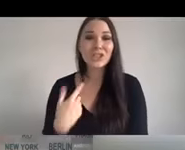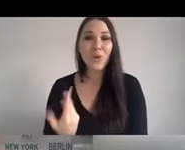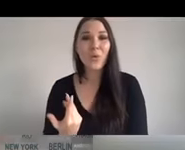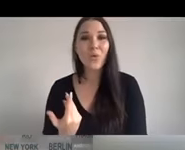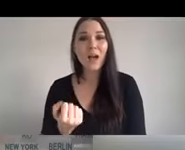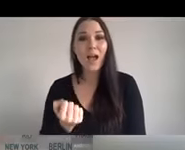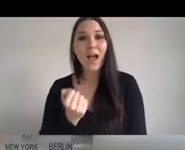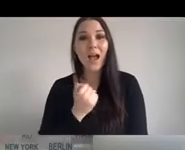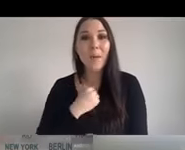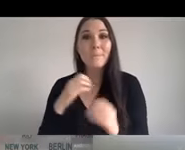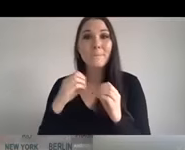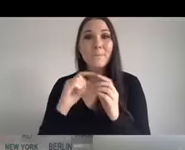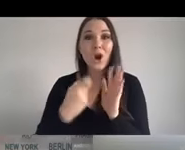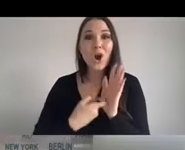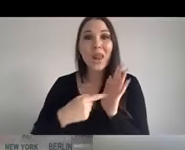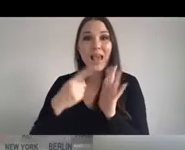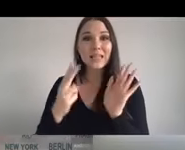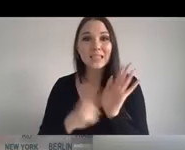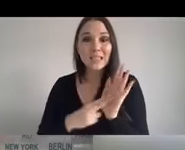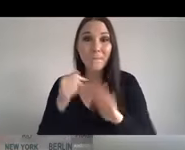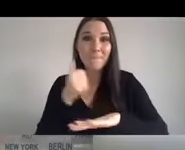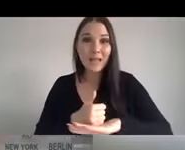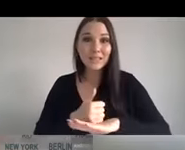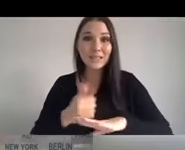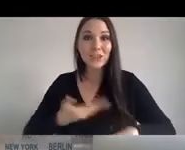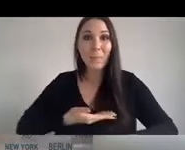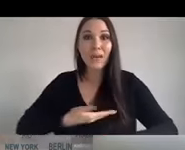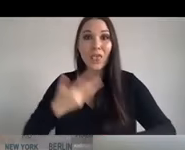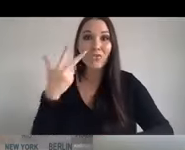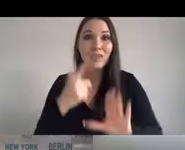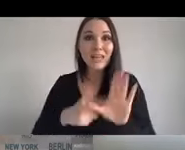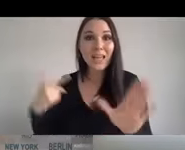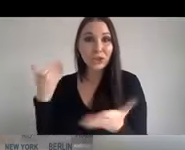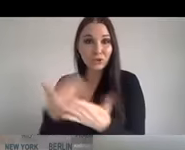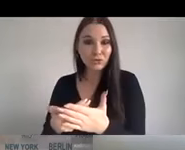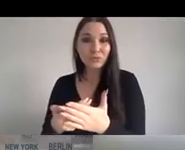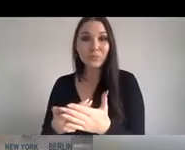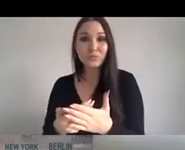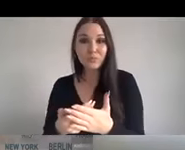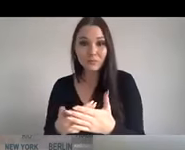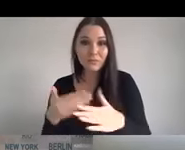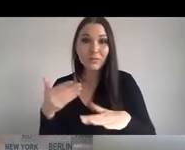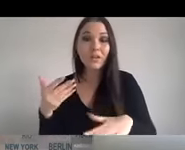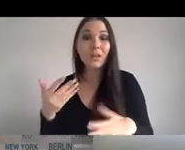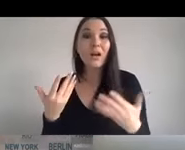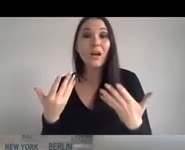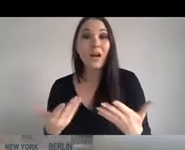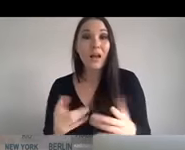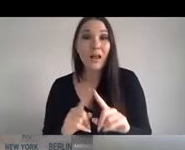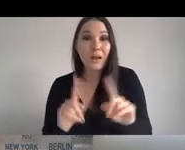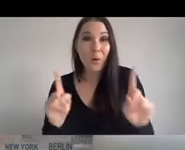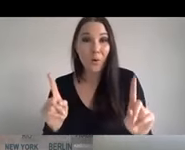we're a Berlin-based company. We're 3 years old. We're working in autonomous driving. And although like